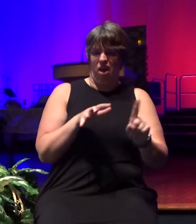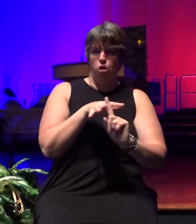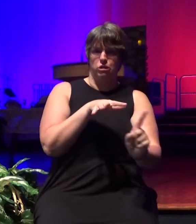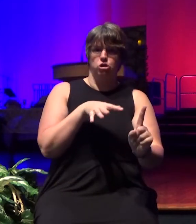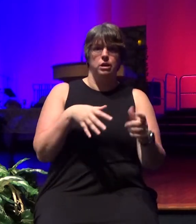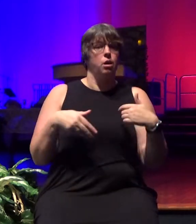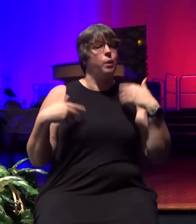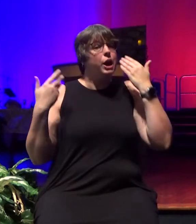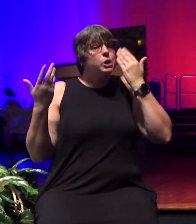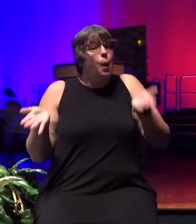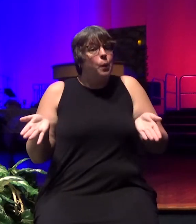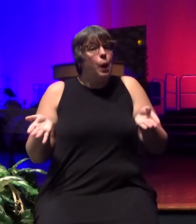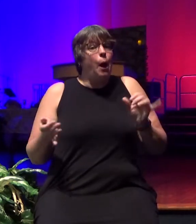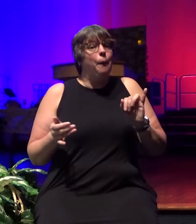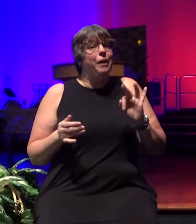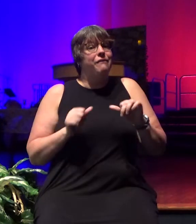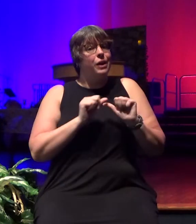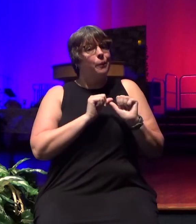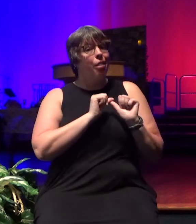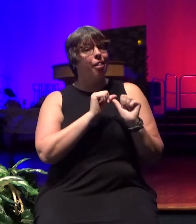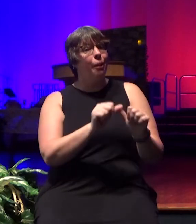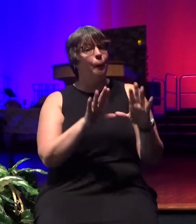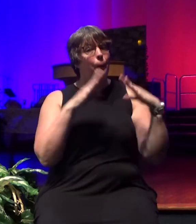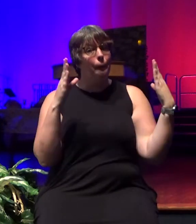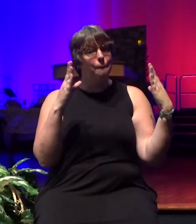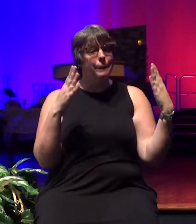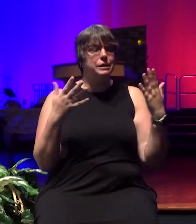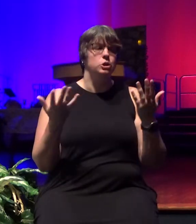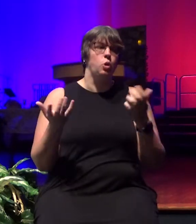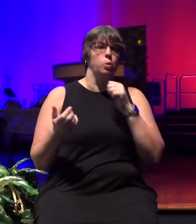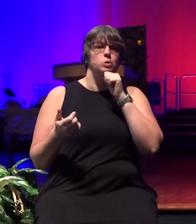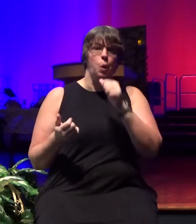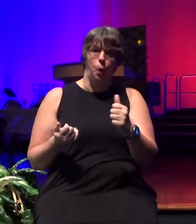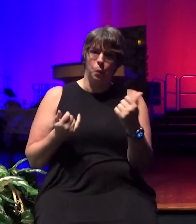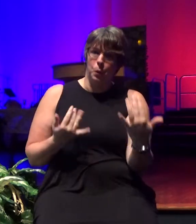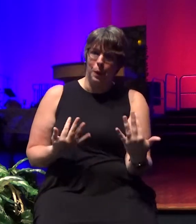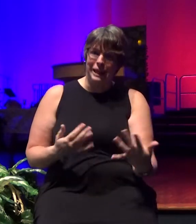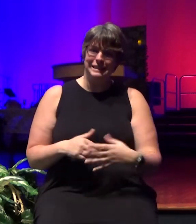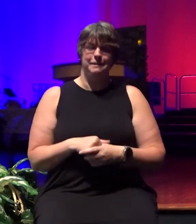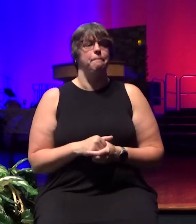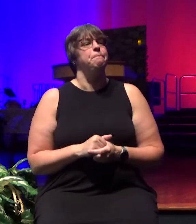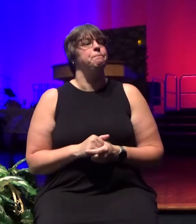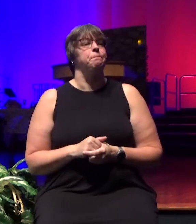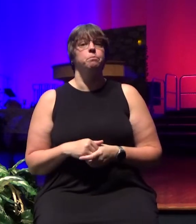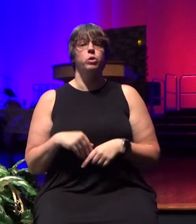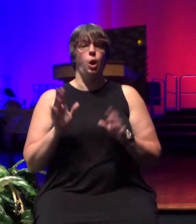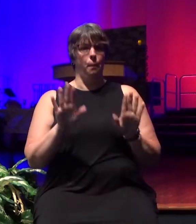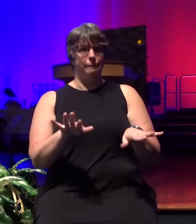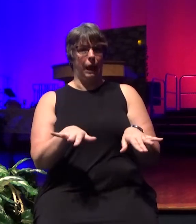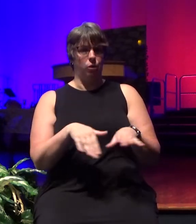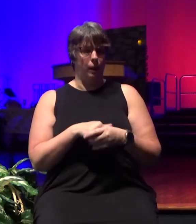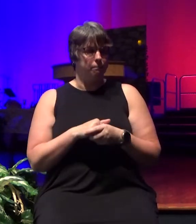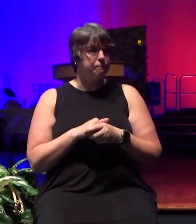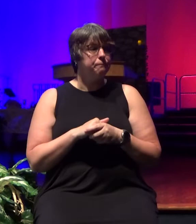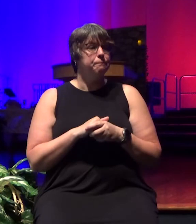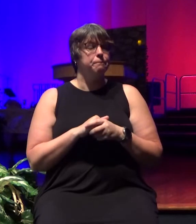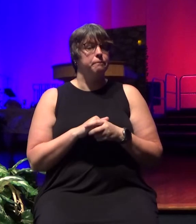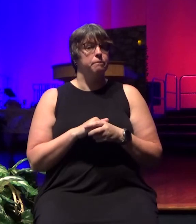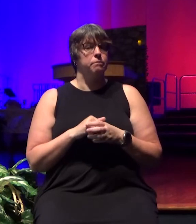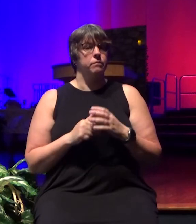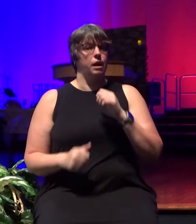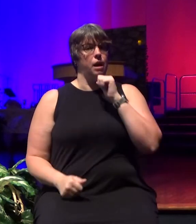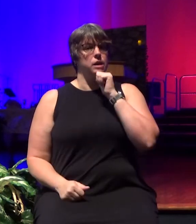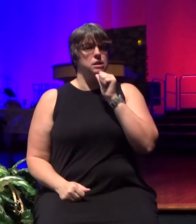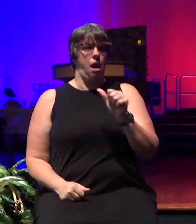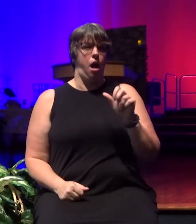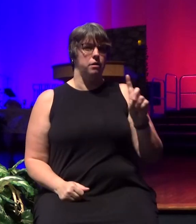long to be involved. Oh, and by the way, it's not the dog, it's you. I just